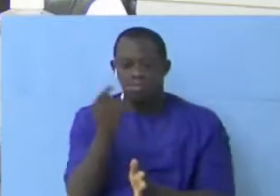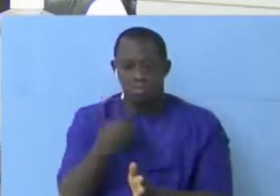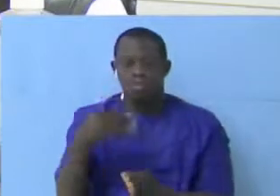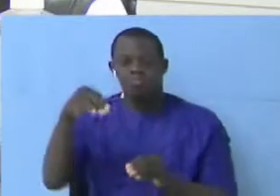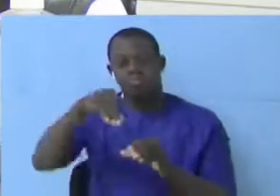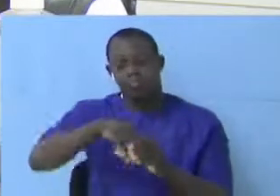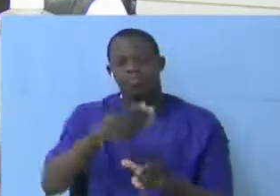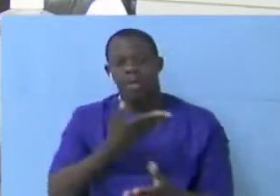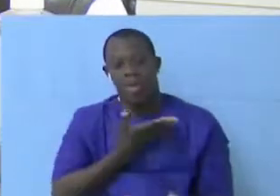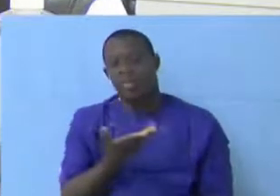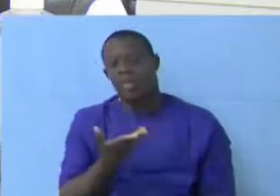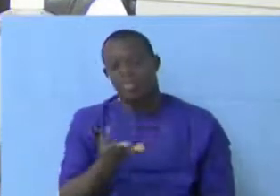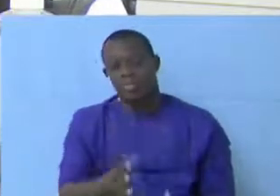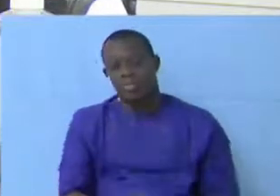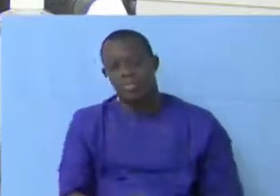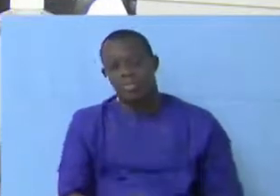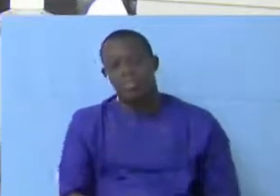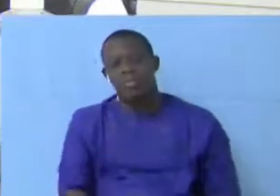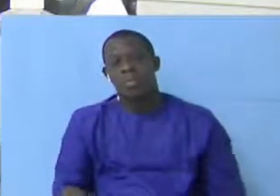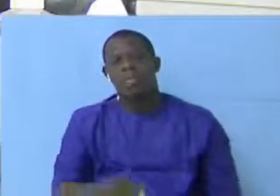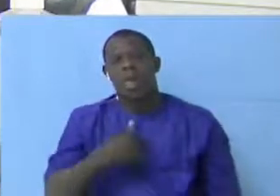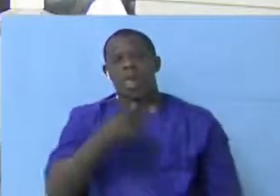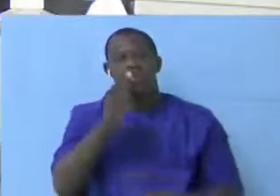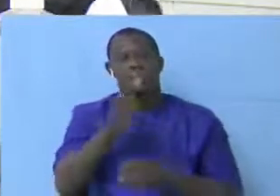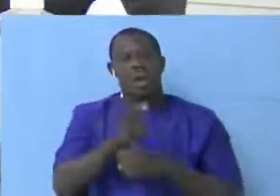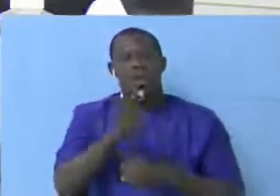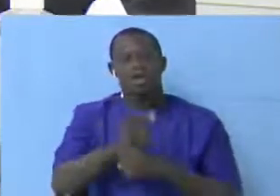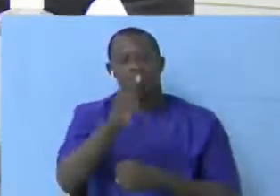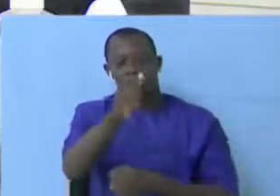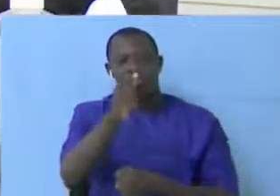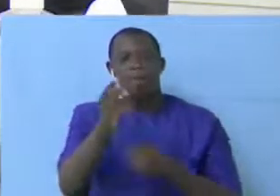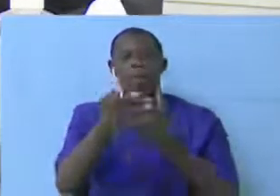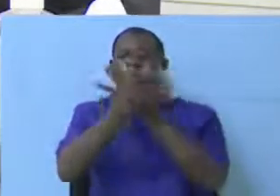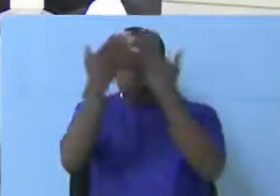an ko al notale. I guarantee you many of us are clean.